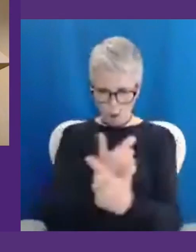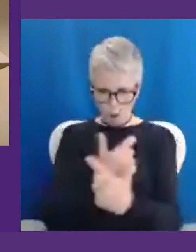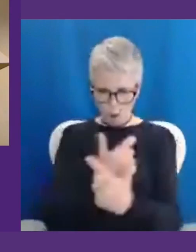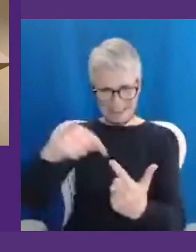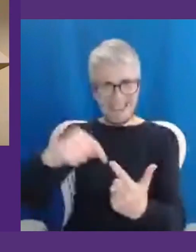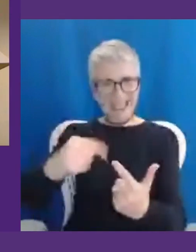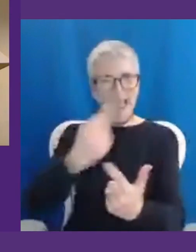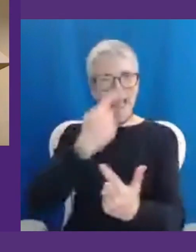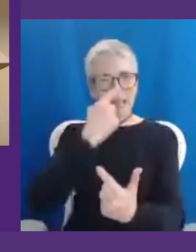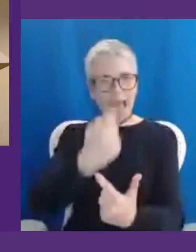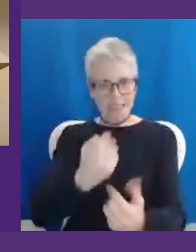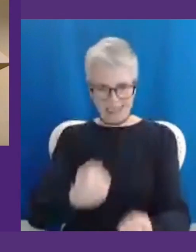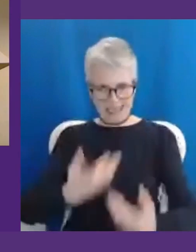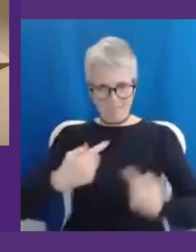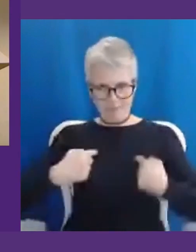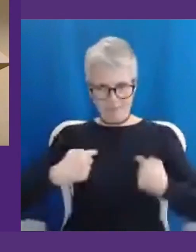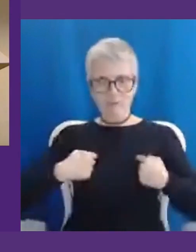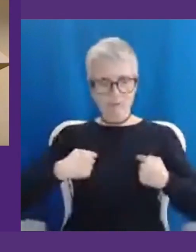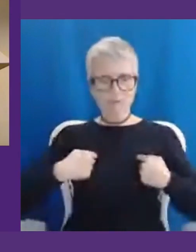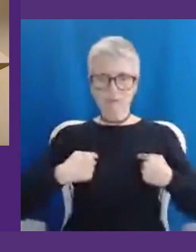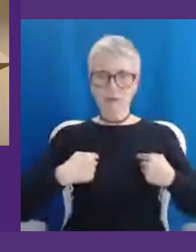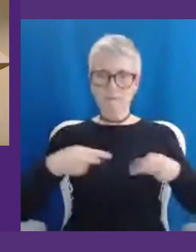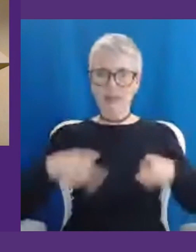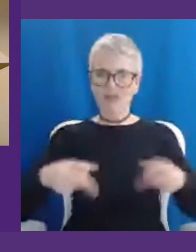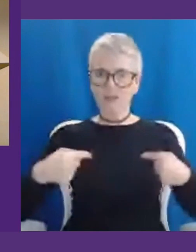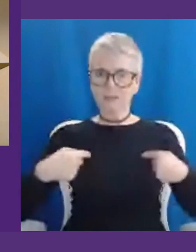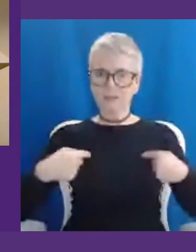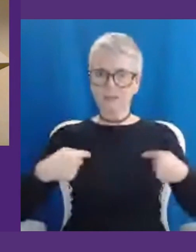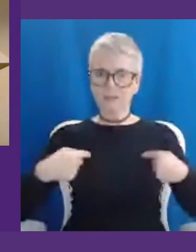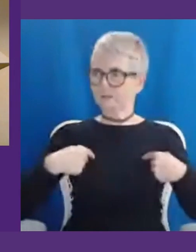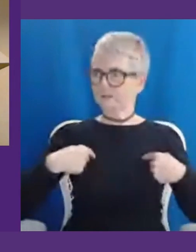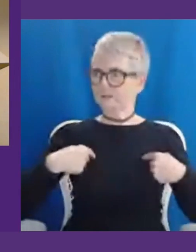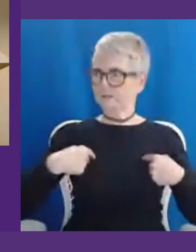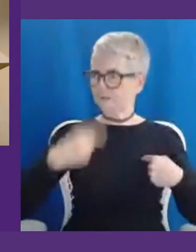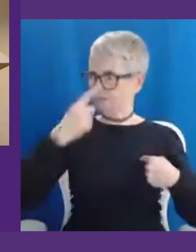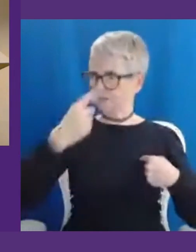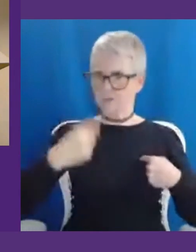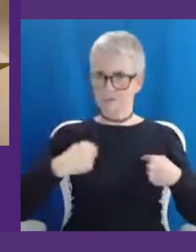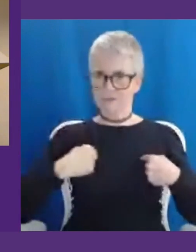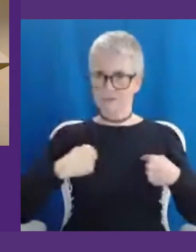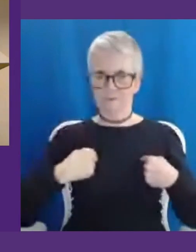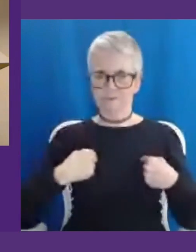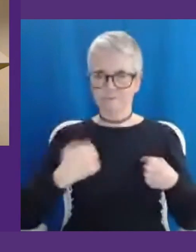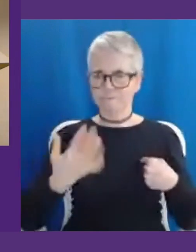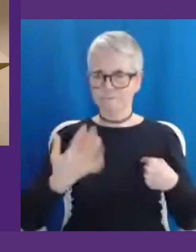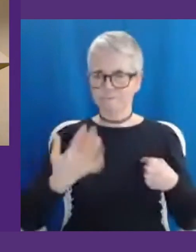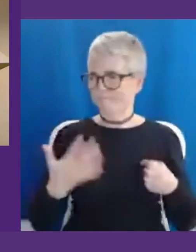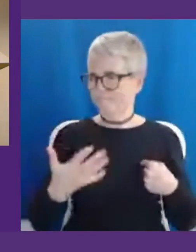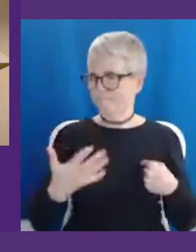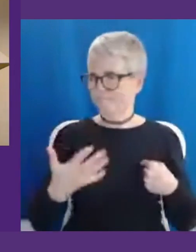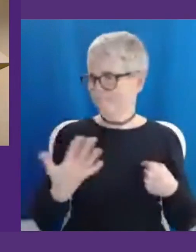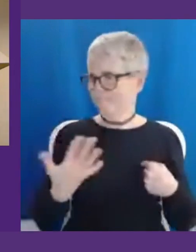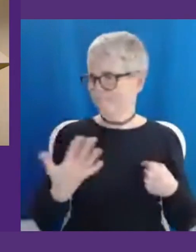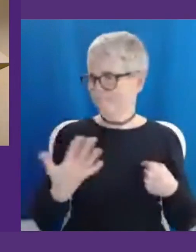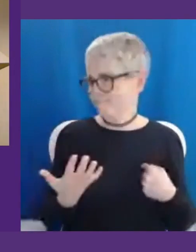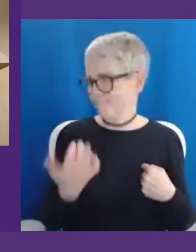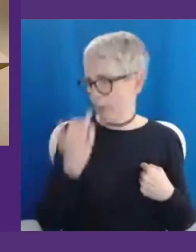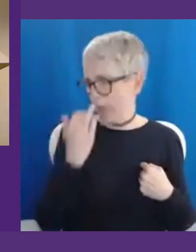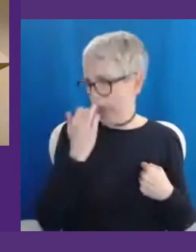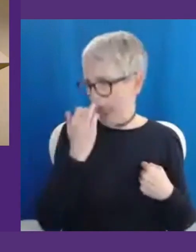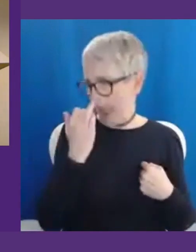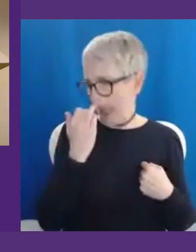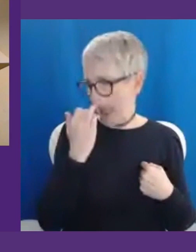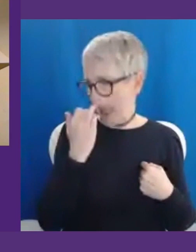allowed me to, I guess, help people see the